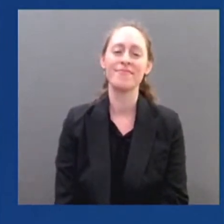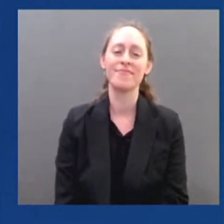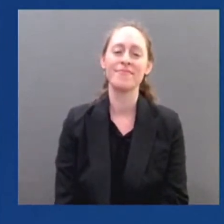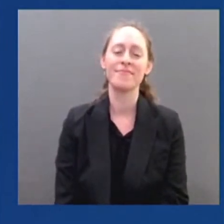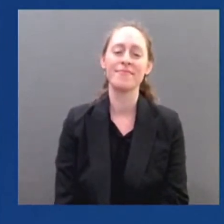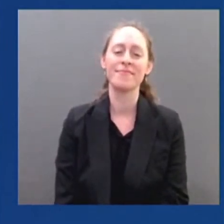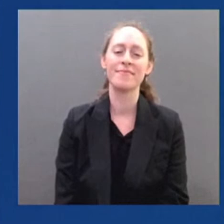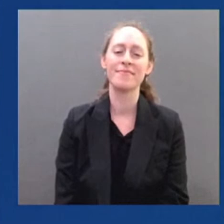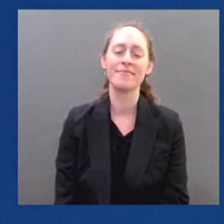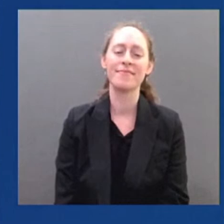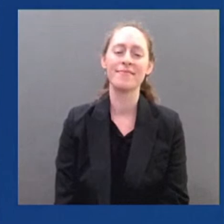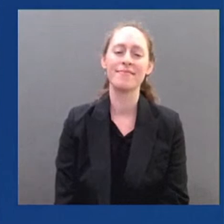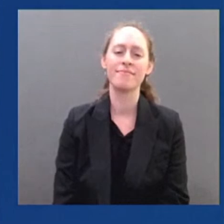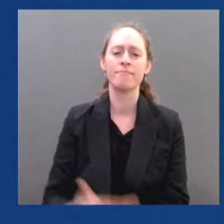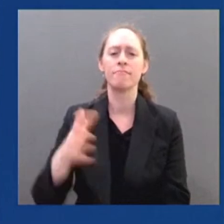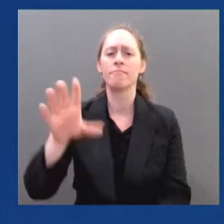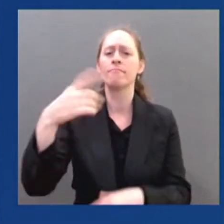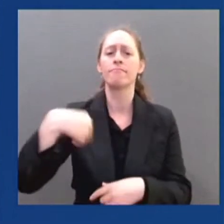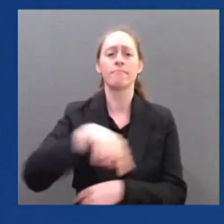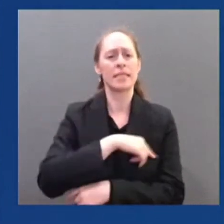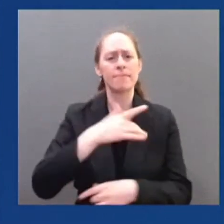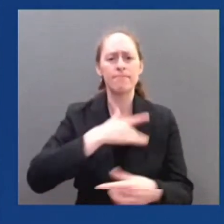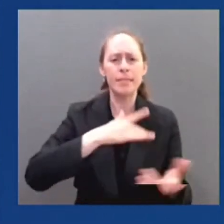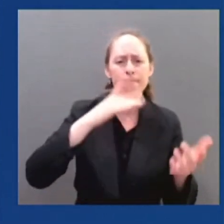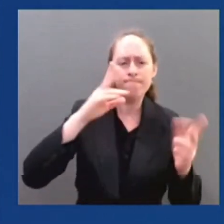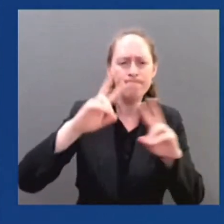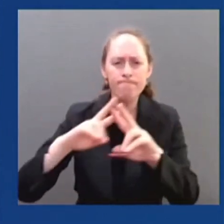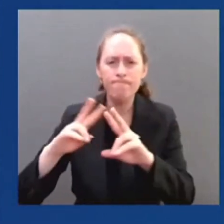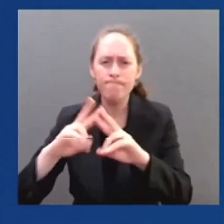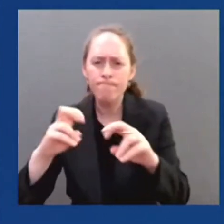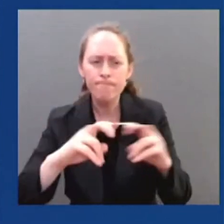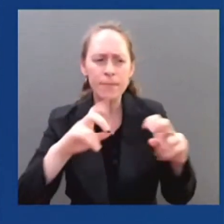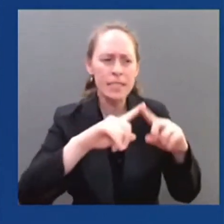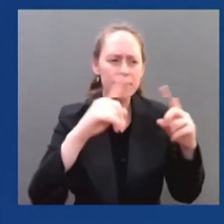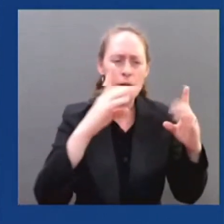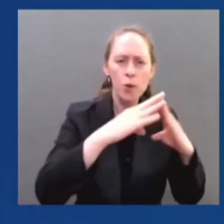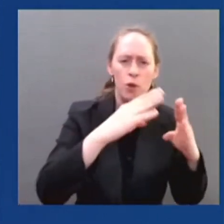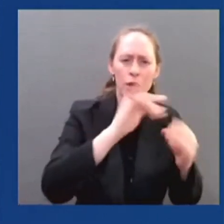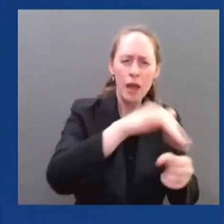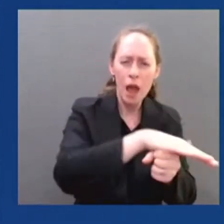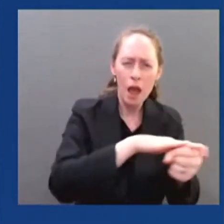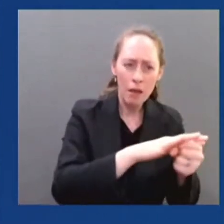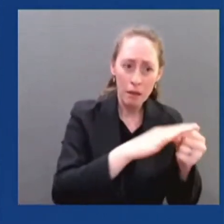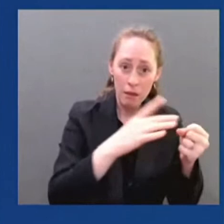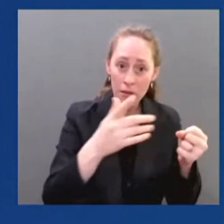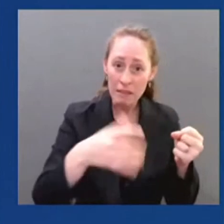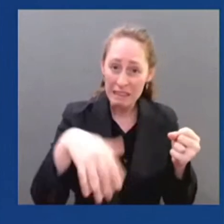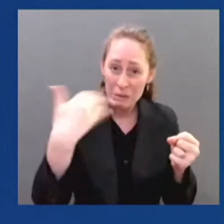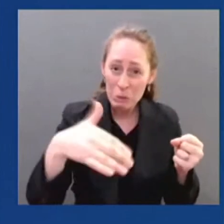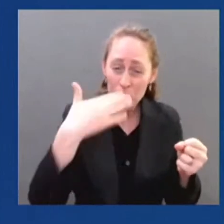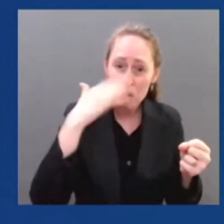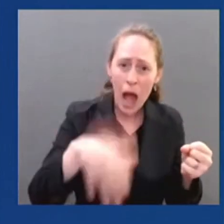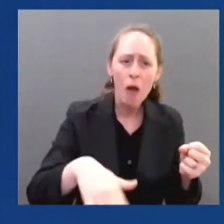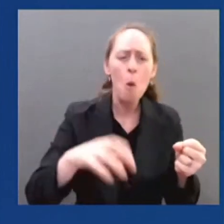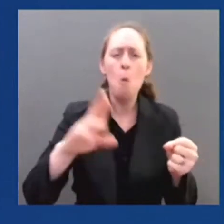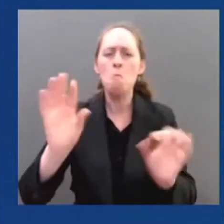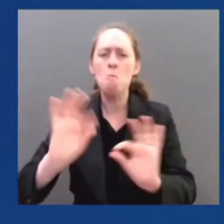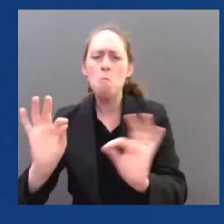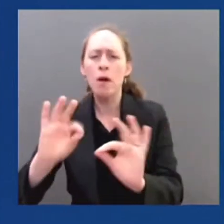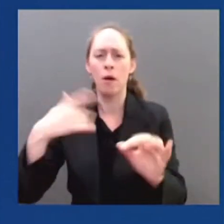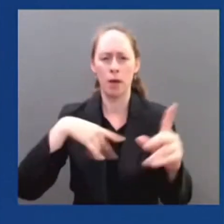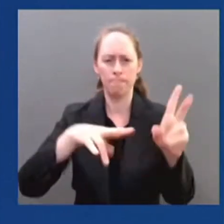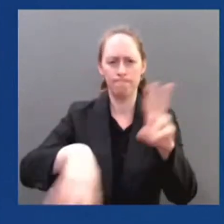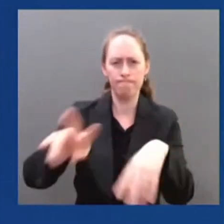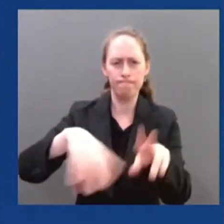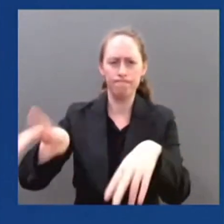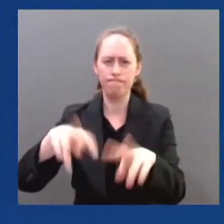take action to protect themselves and others based on their local community level. This also allows us to focus our efforts on protecting those